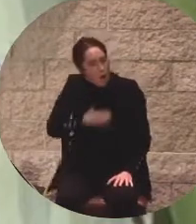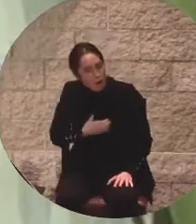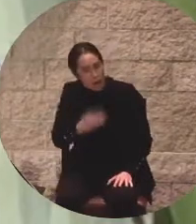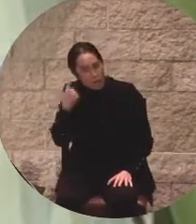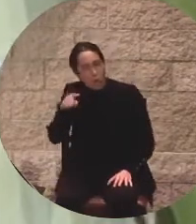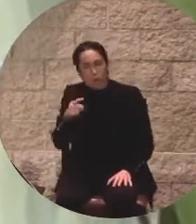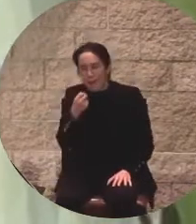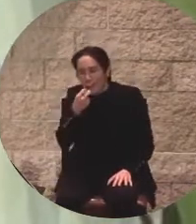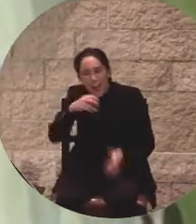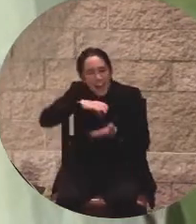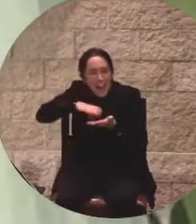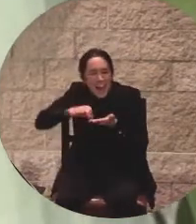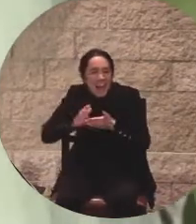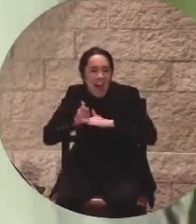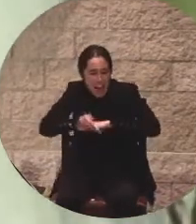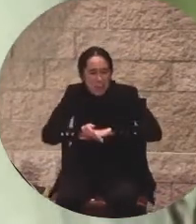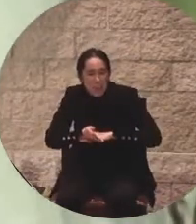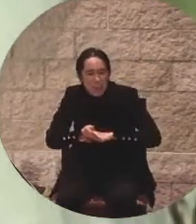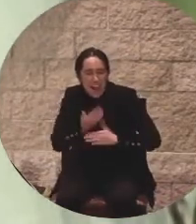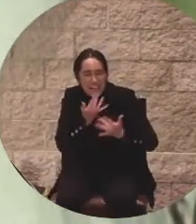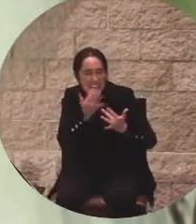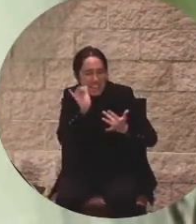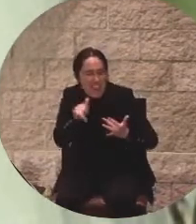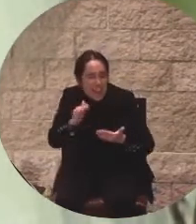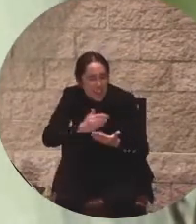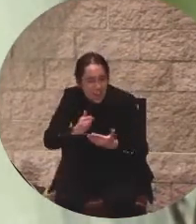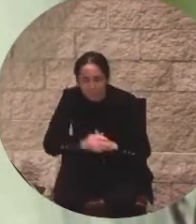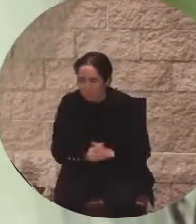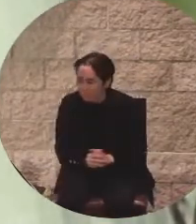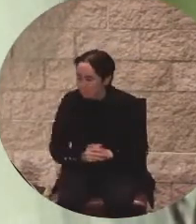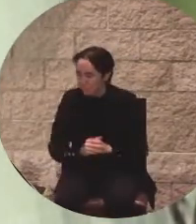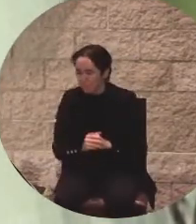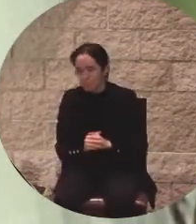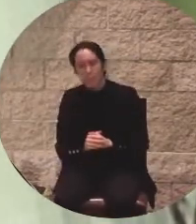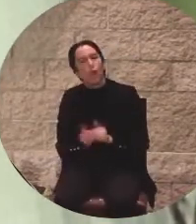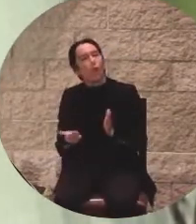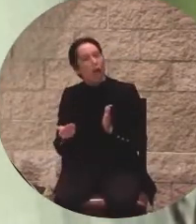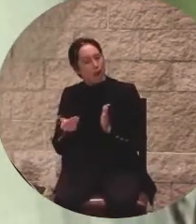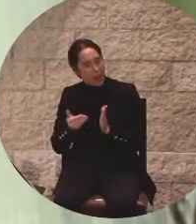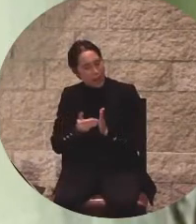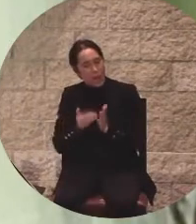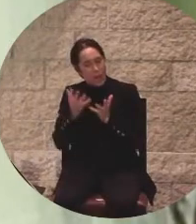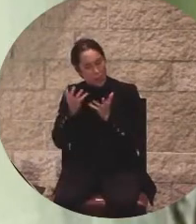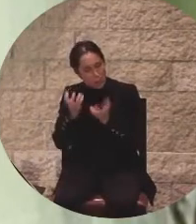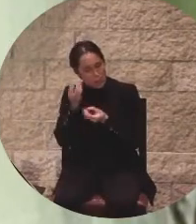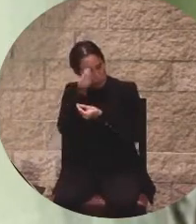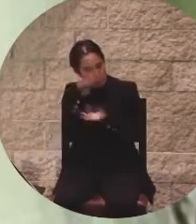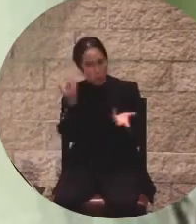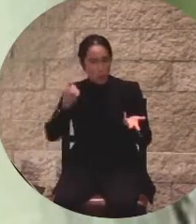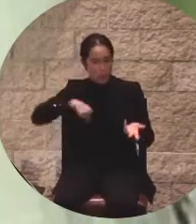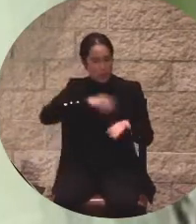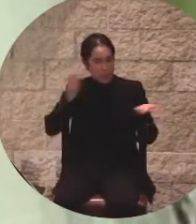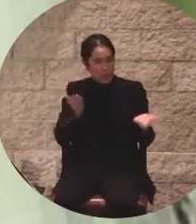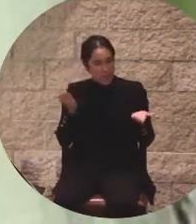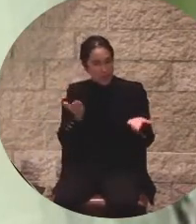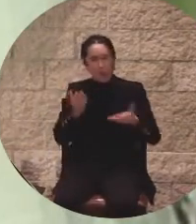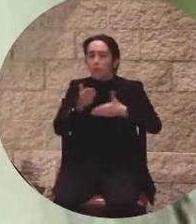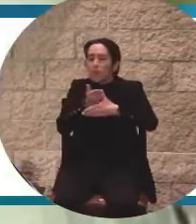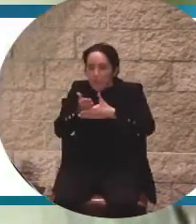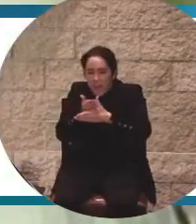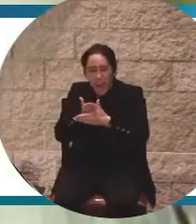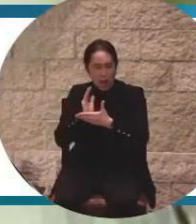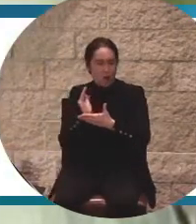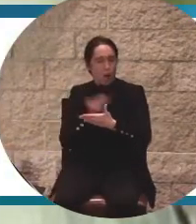once again, we are here to share what we can with you, and we are encouraging you to consider